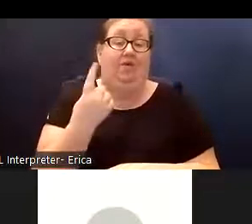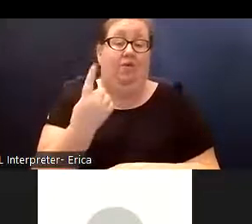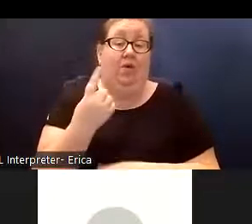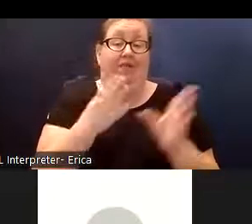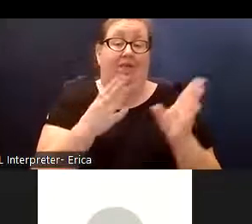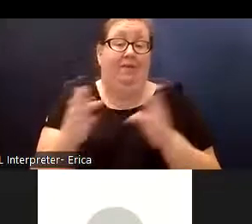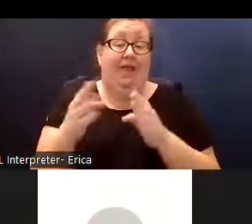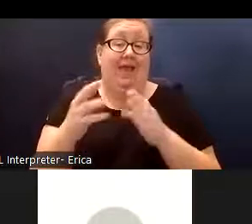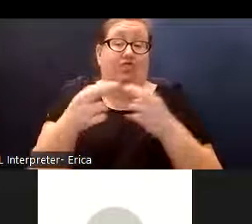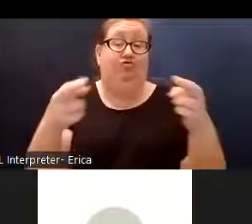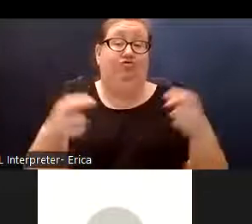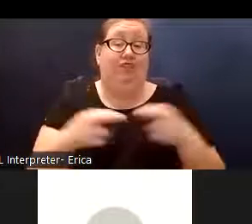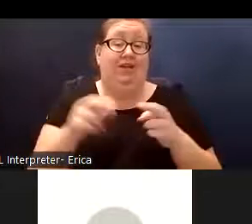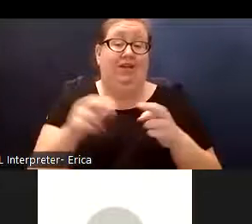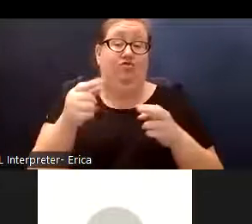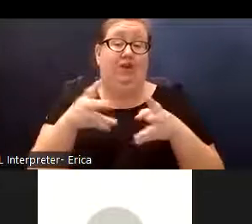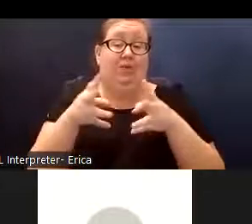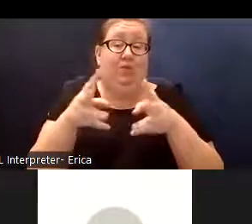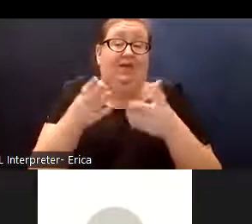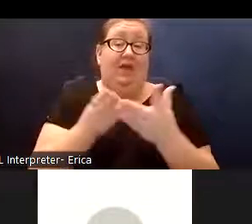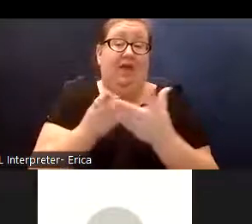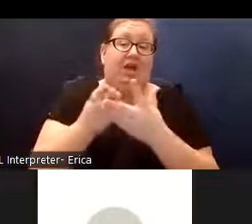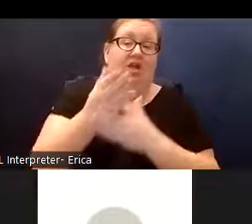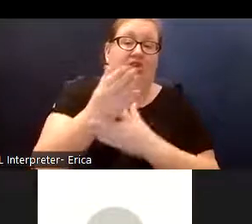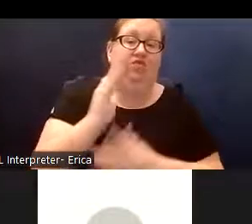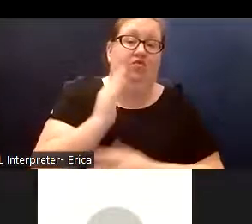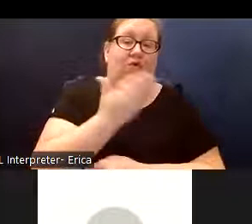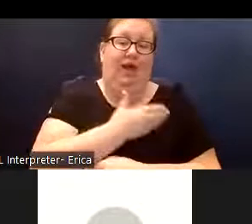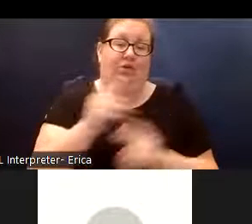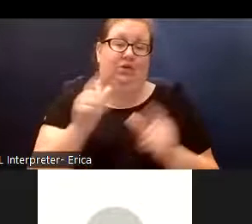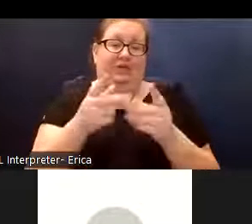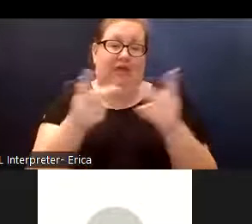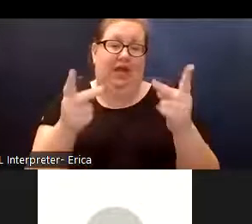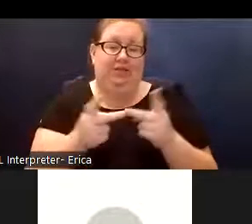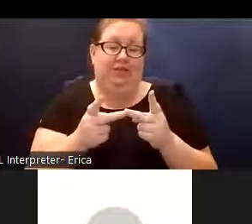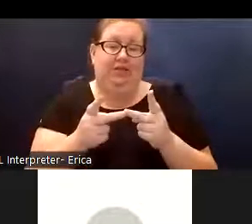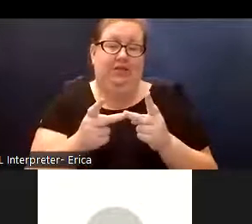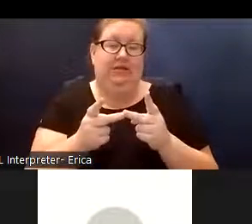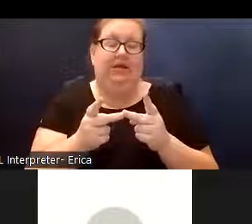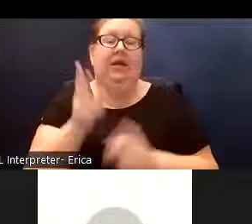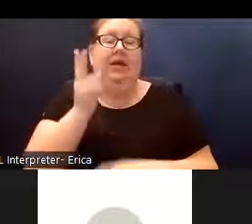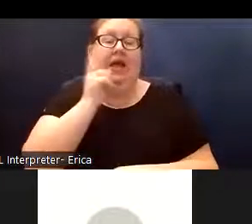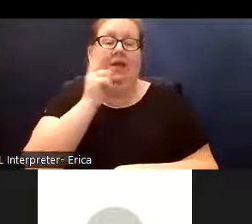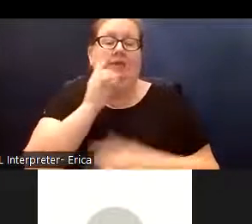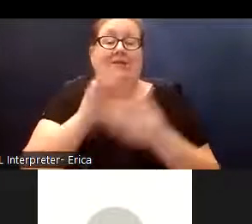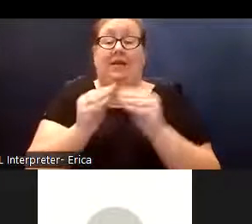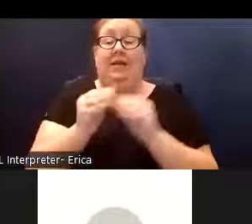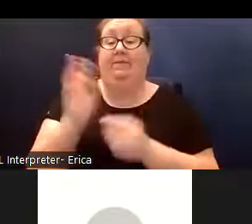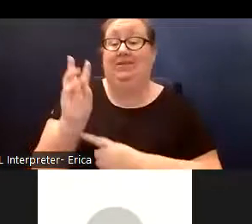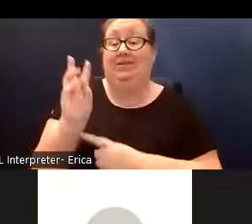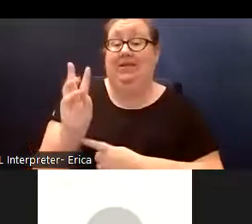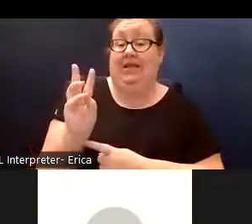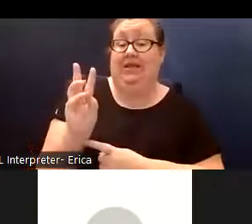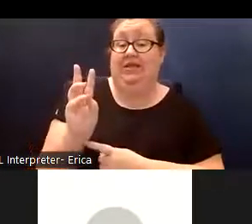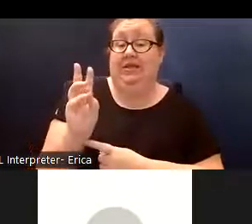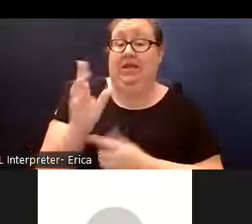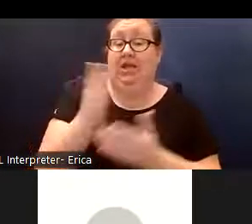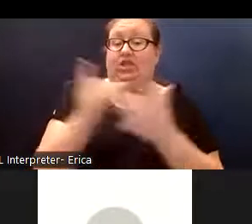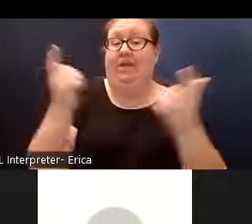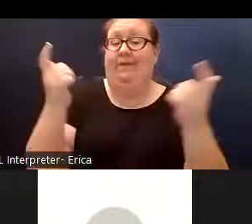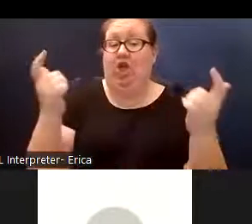regional greenways cuts through our site. And also we see in number 6, some